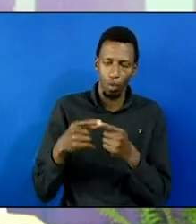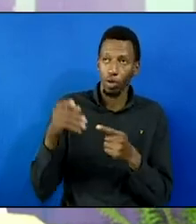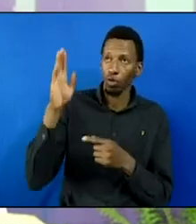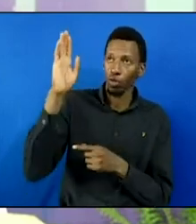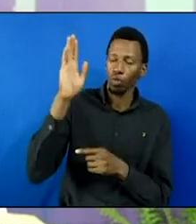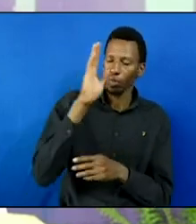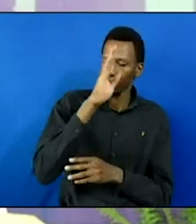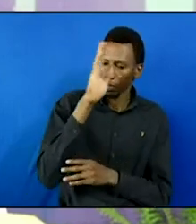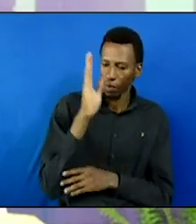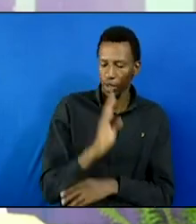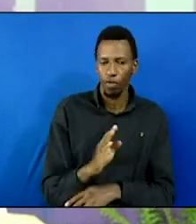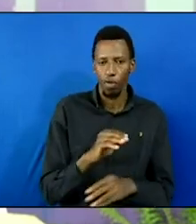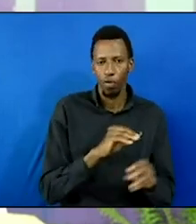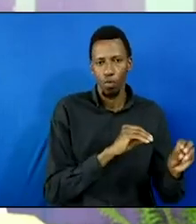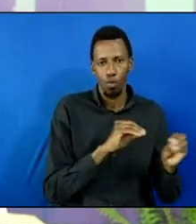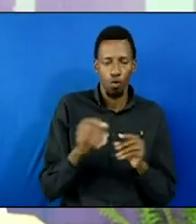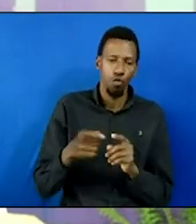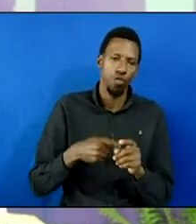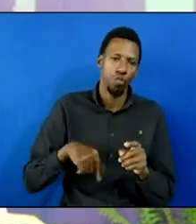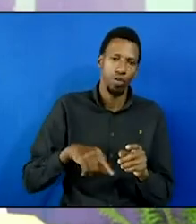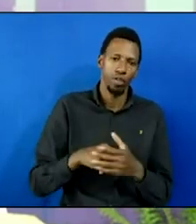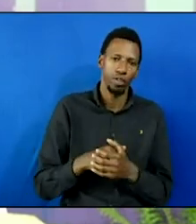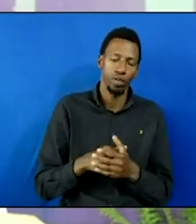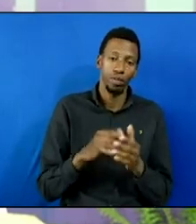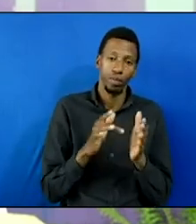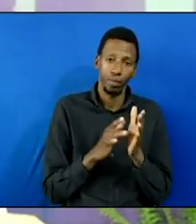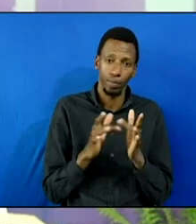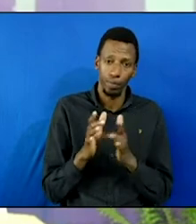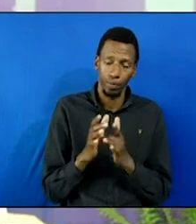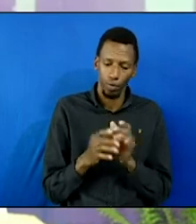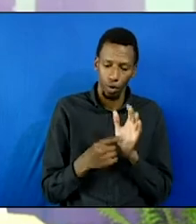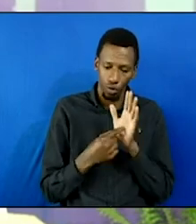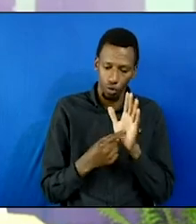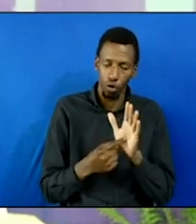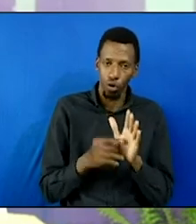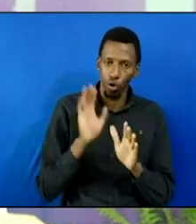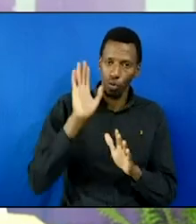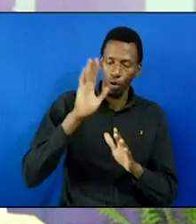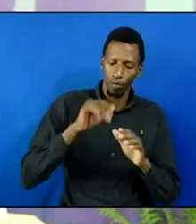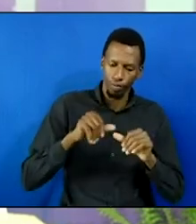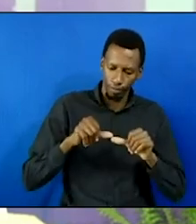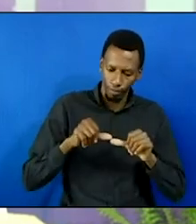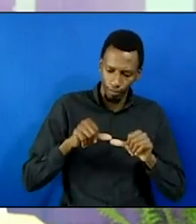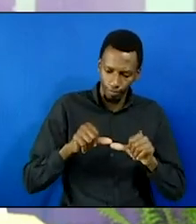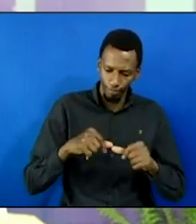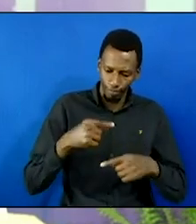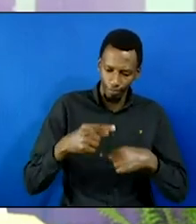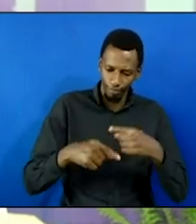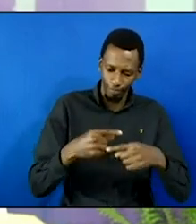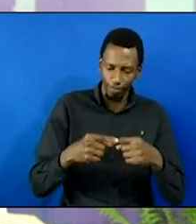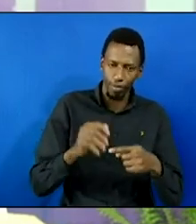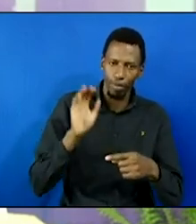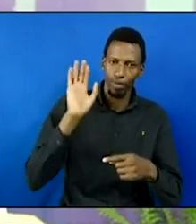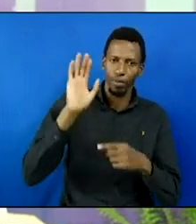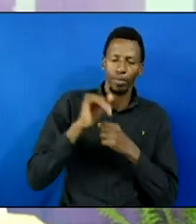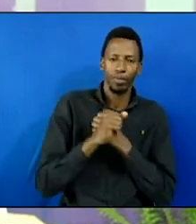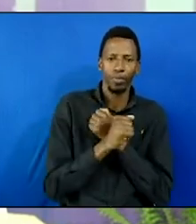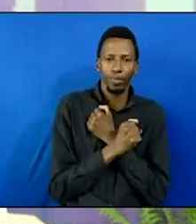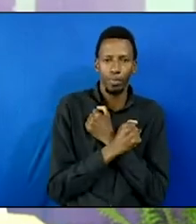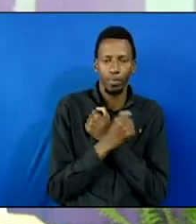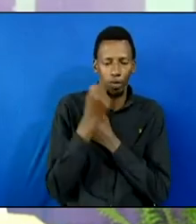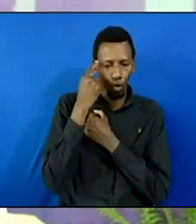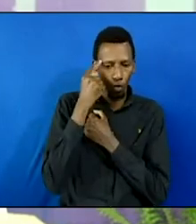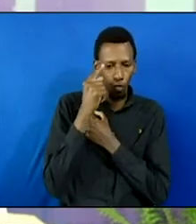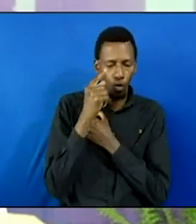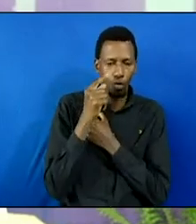never moves from us. Jesus demonstrates his consistency, his relentless love for